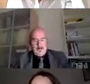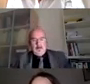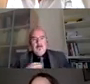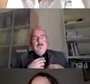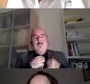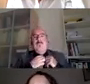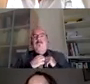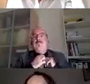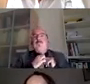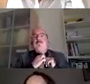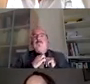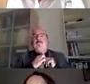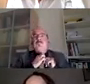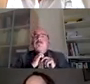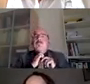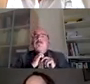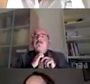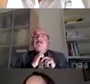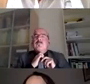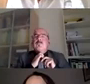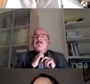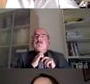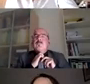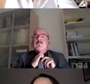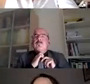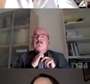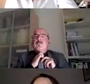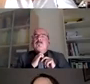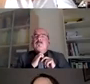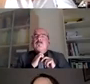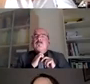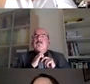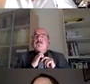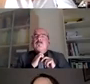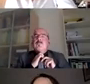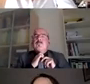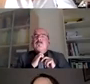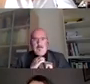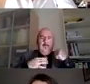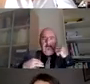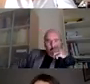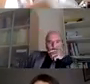has adopted its own national action plan in 2016.